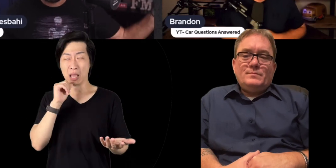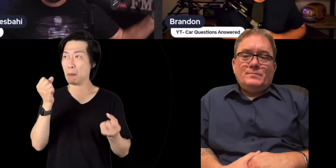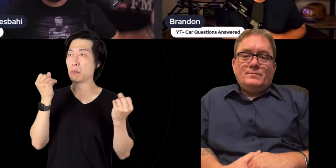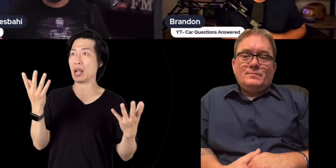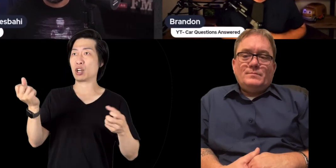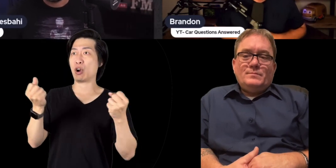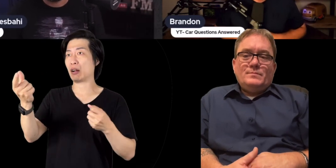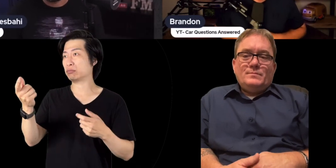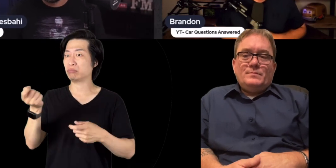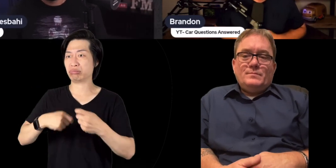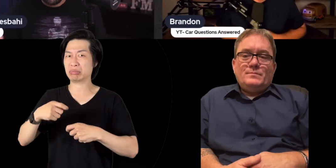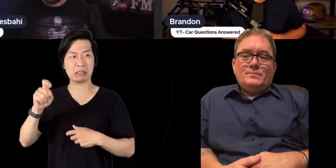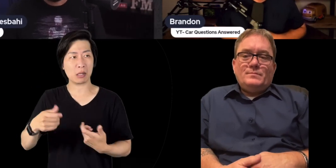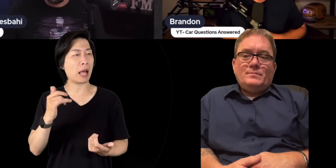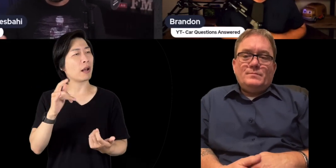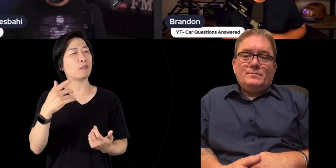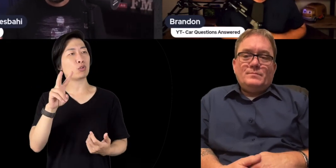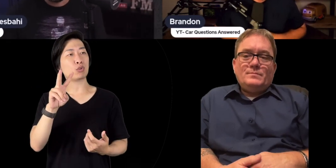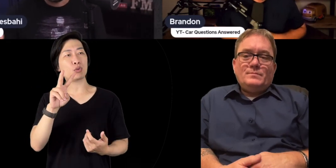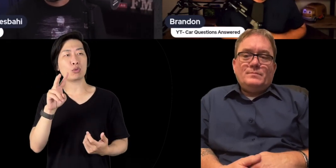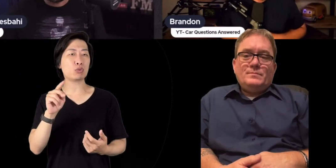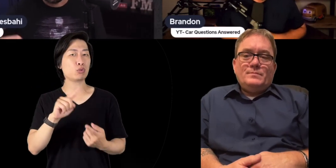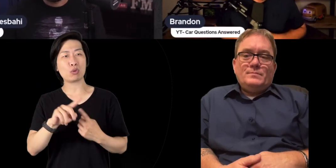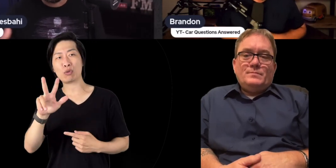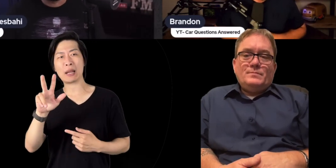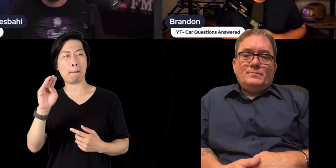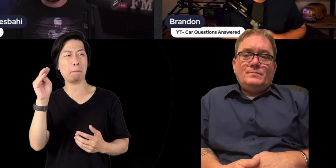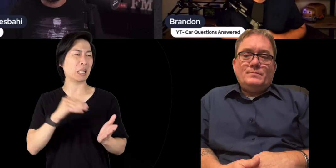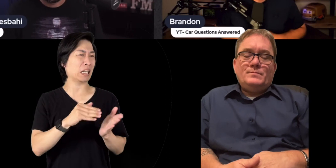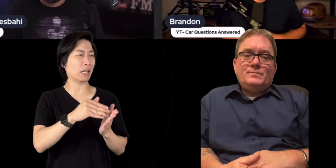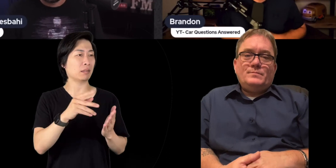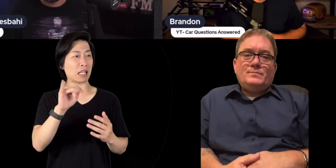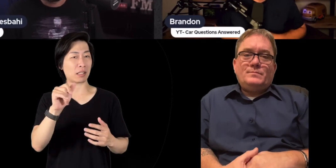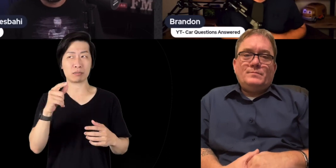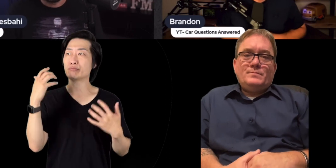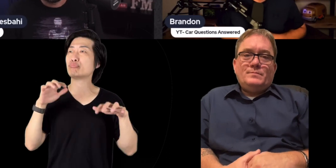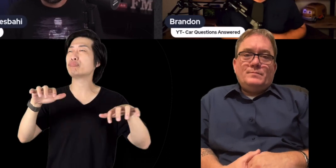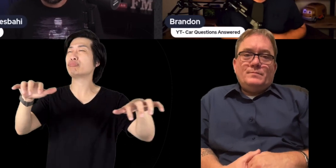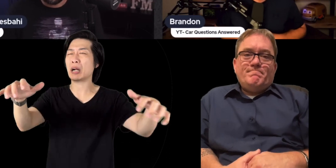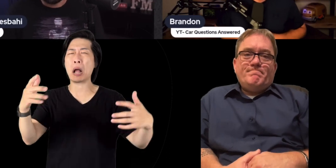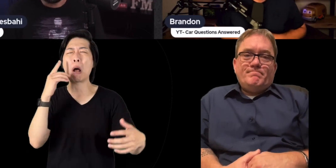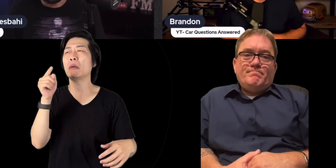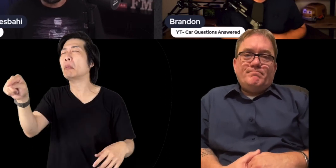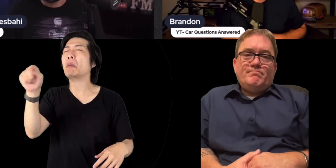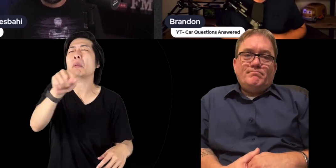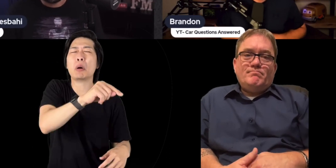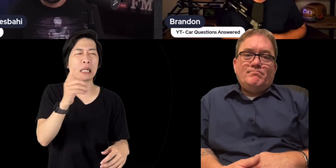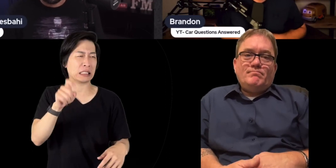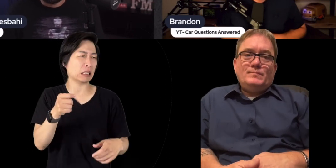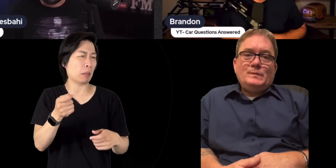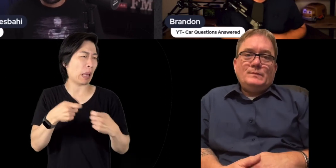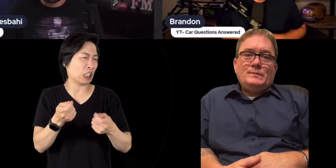say 2-3 million Teslas, yeah, you'll have the one-off car that's going to need a battery change, but it's like no, I'm willing to